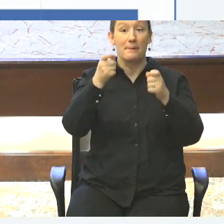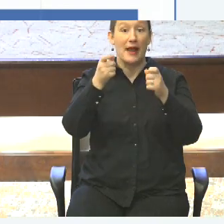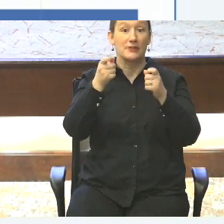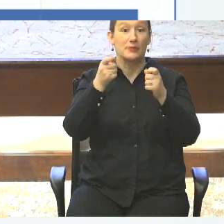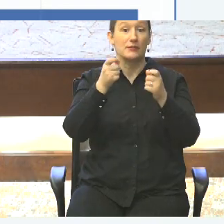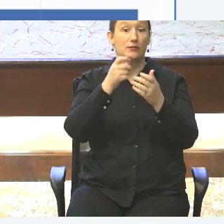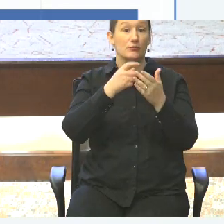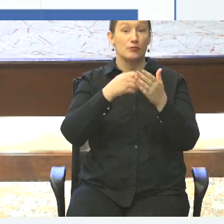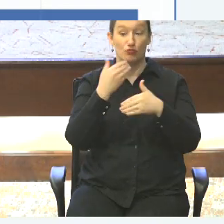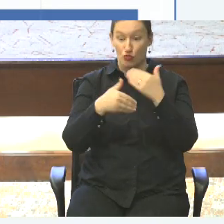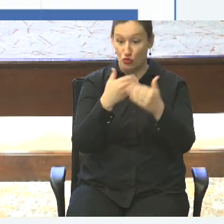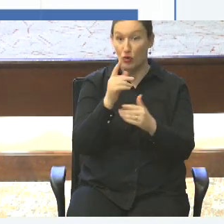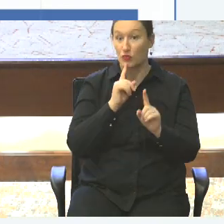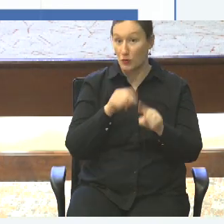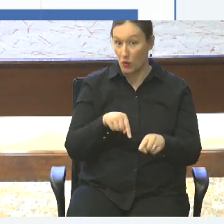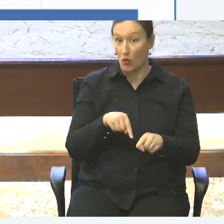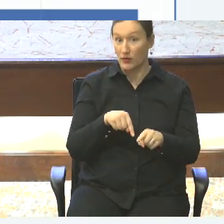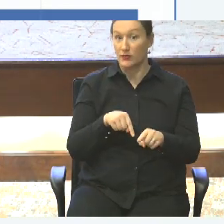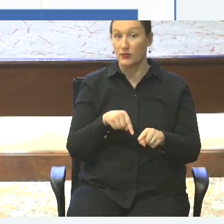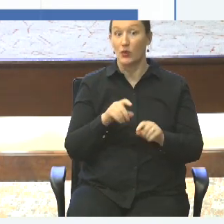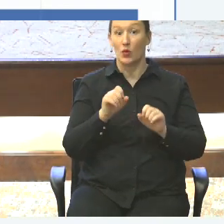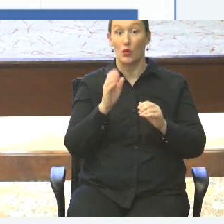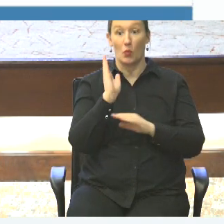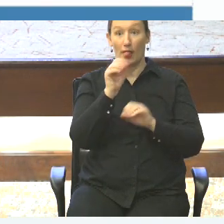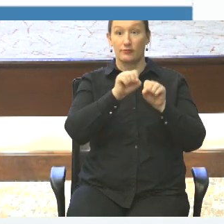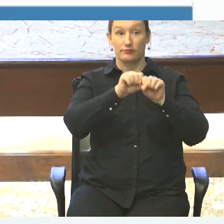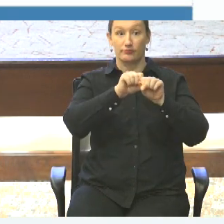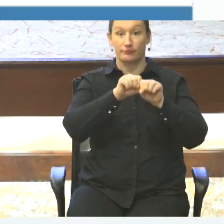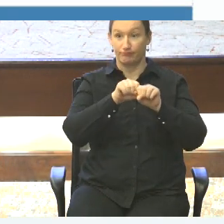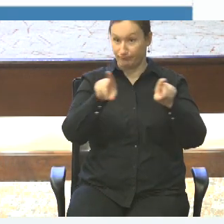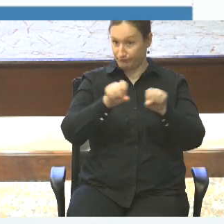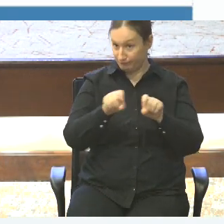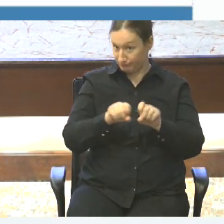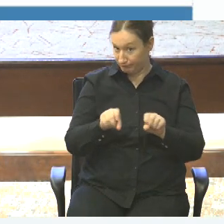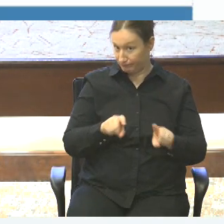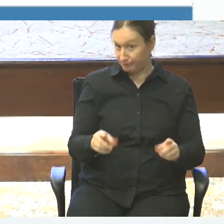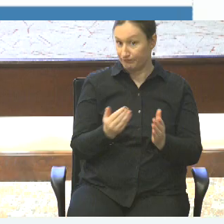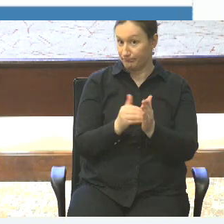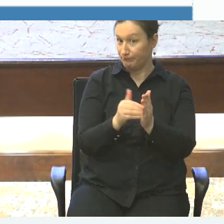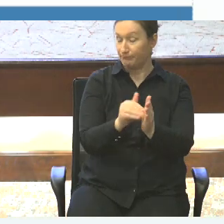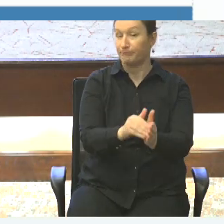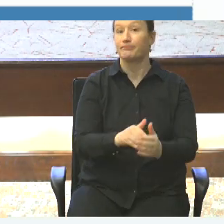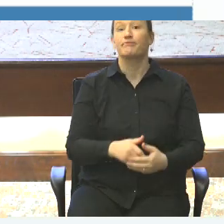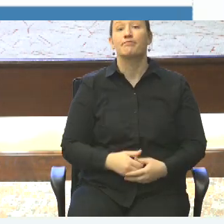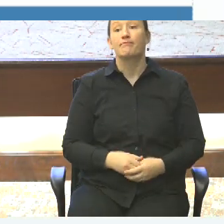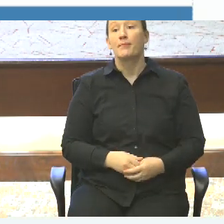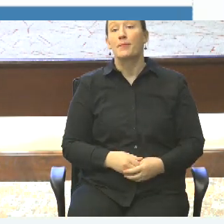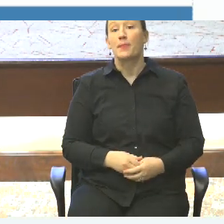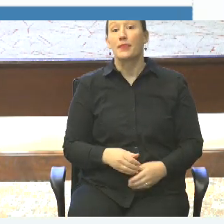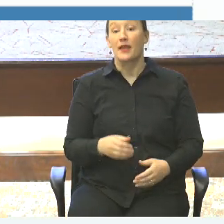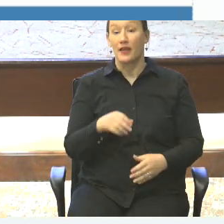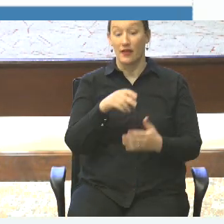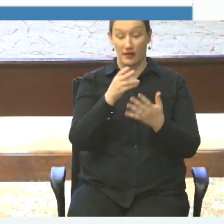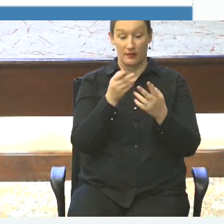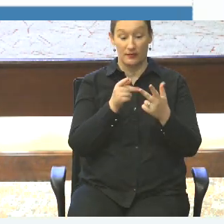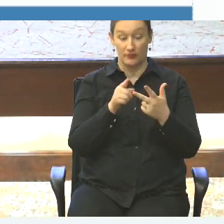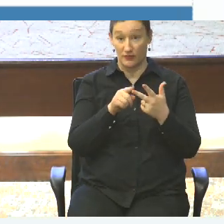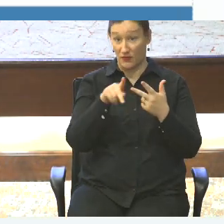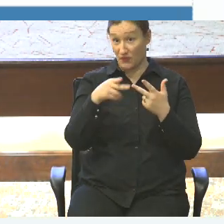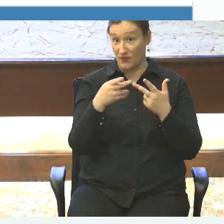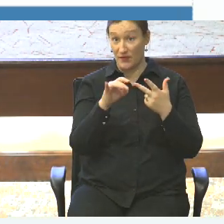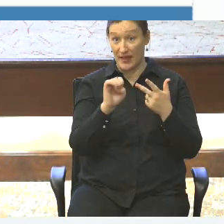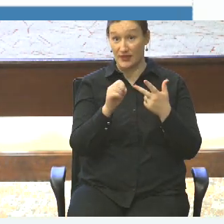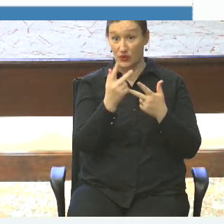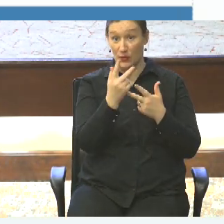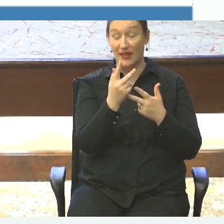throughout this phase 2 of this initiative. For phase 3, facility setup and pre-launch, that would run